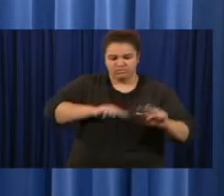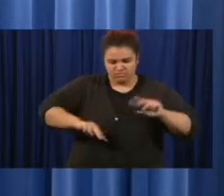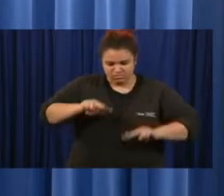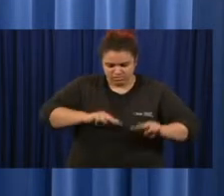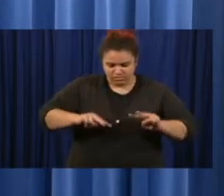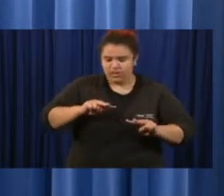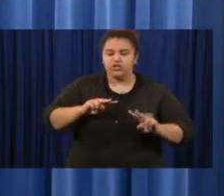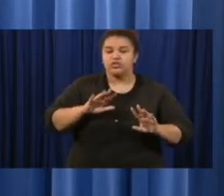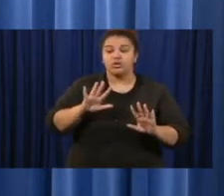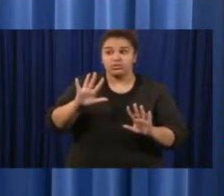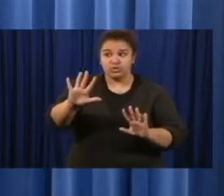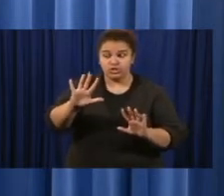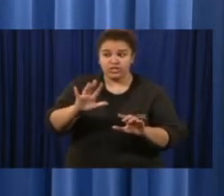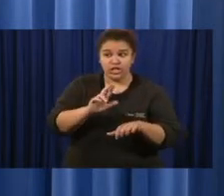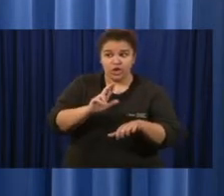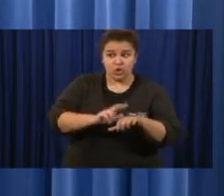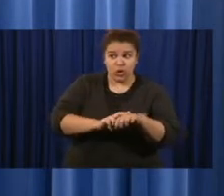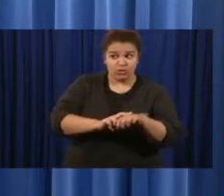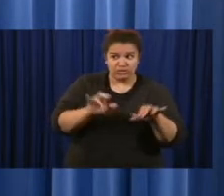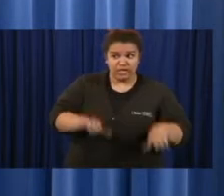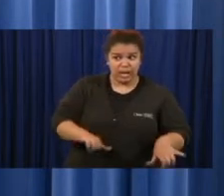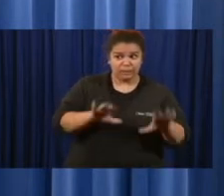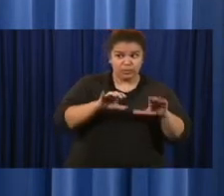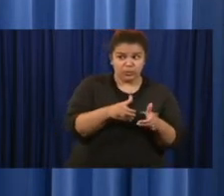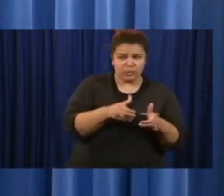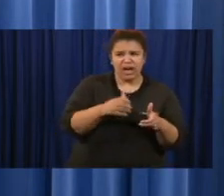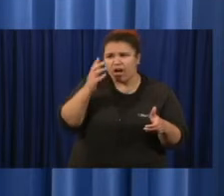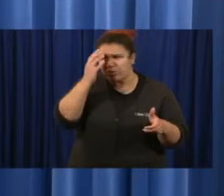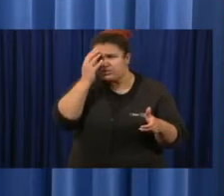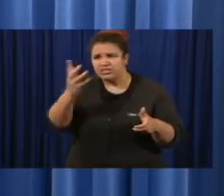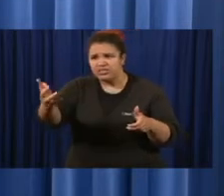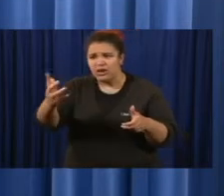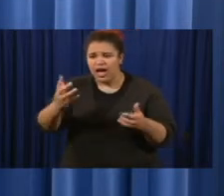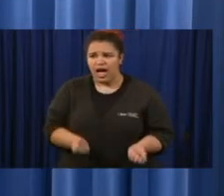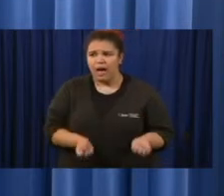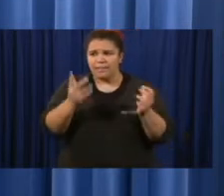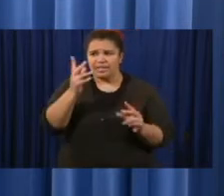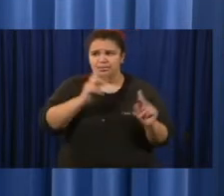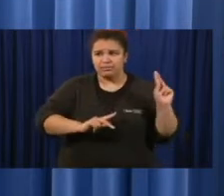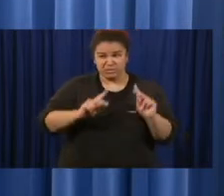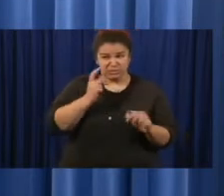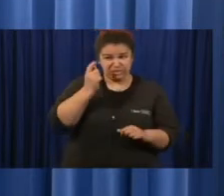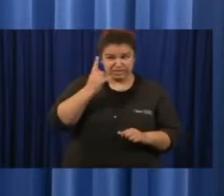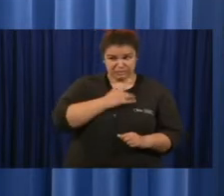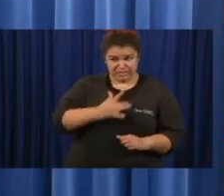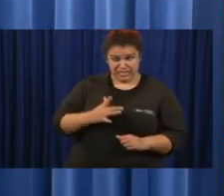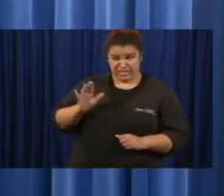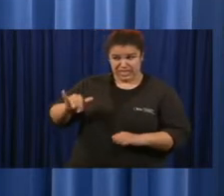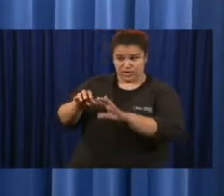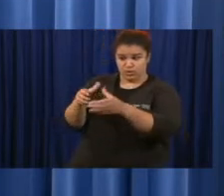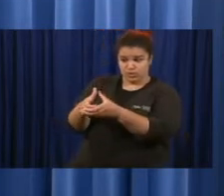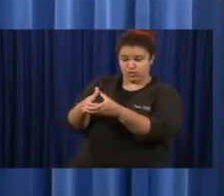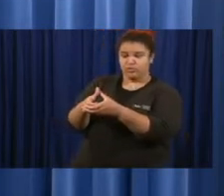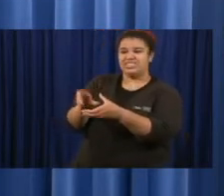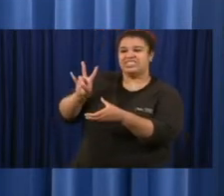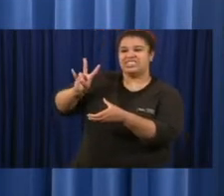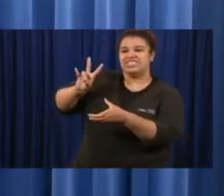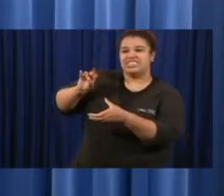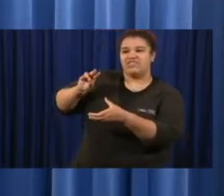group, and Laura, I'll have to check on the number, but the normal group, is